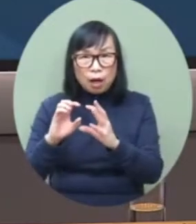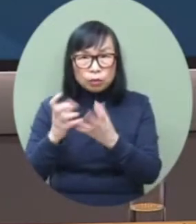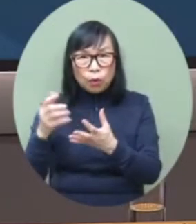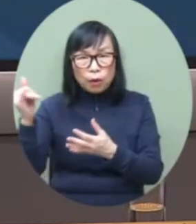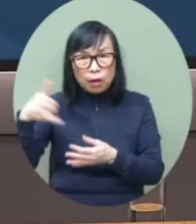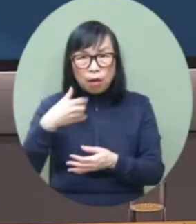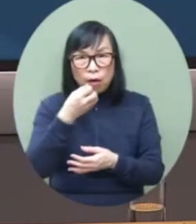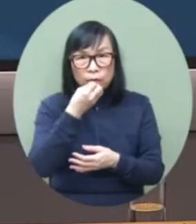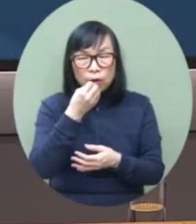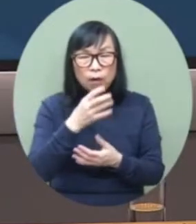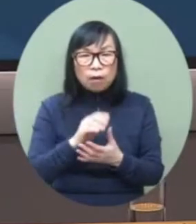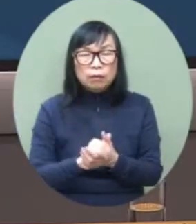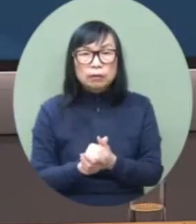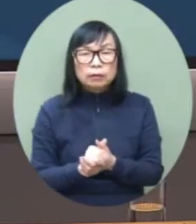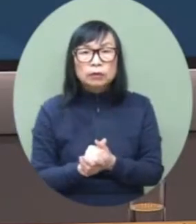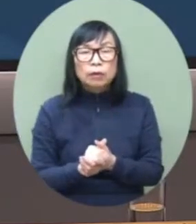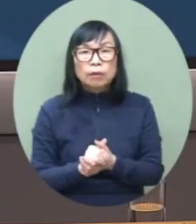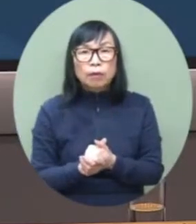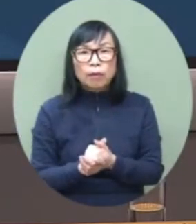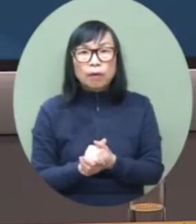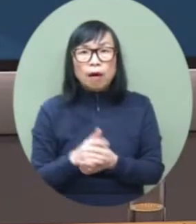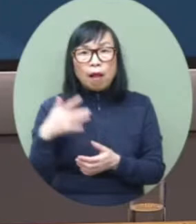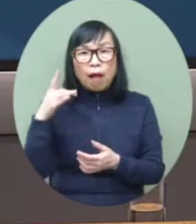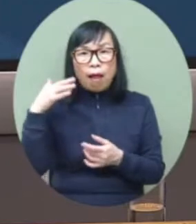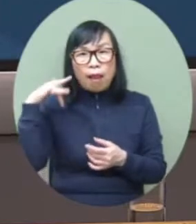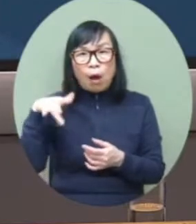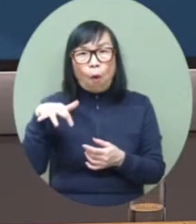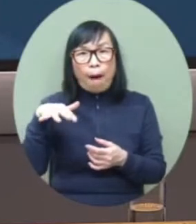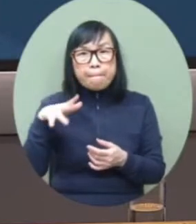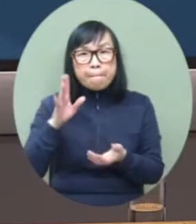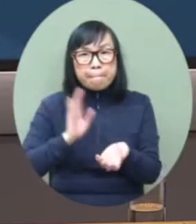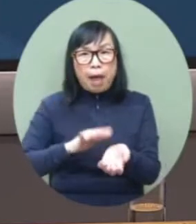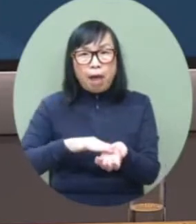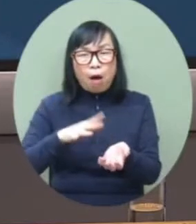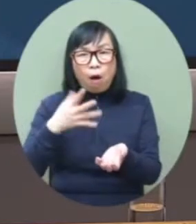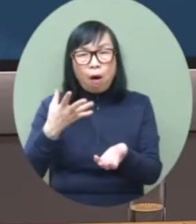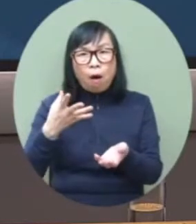situation. As to the mainland experts,